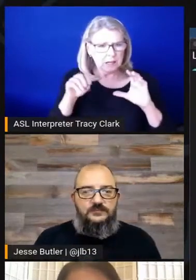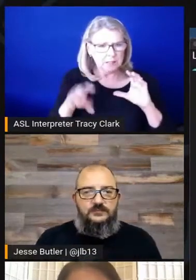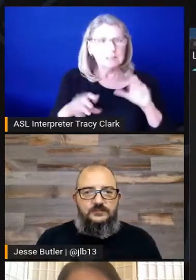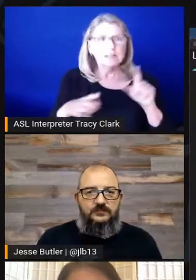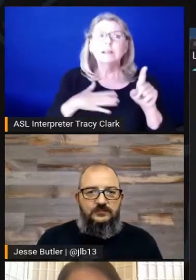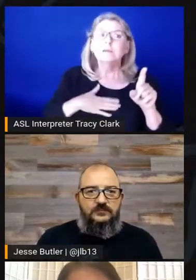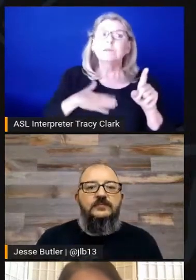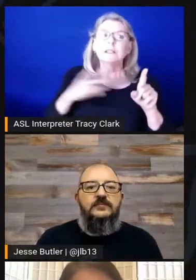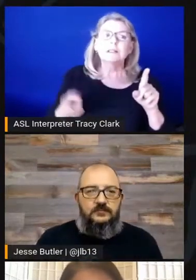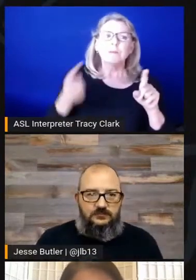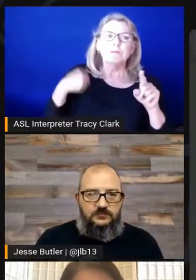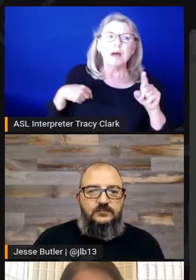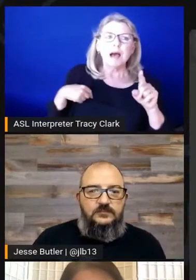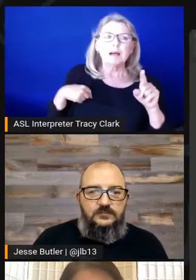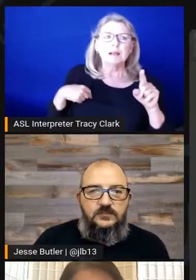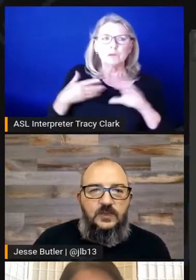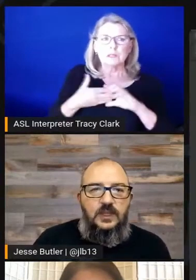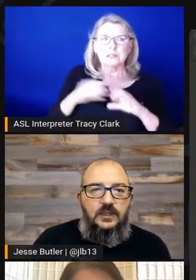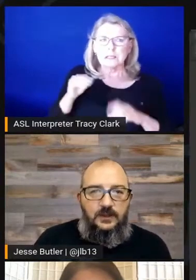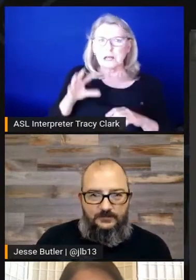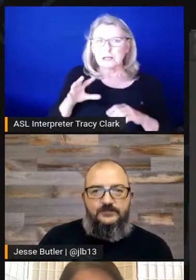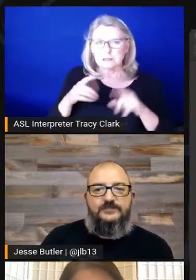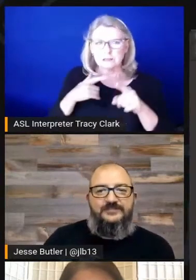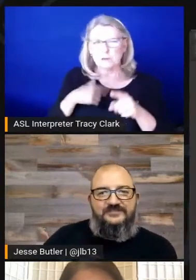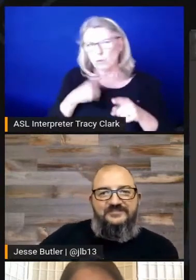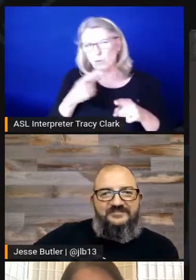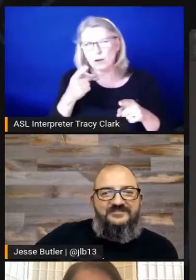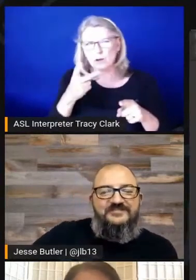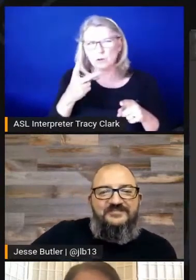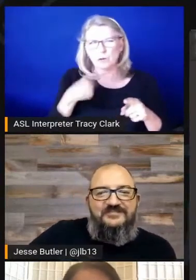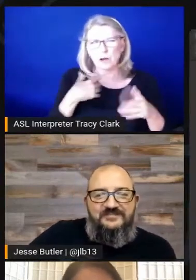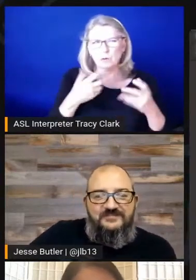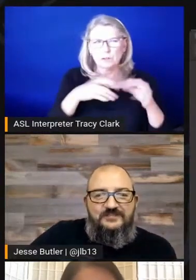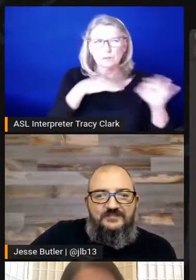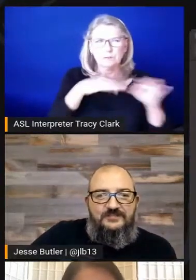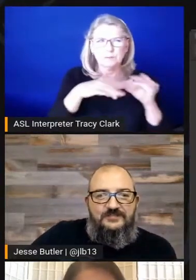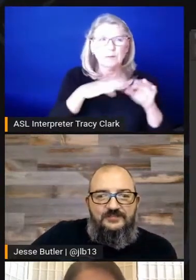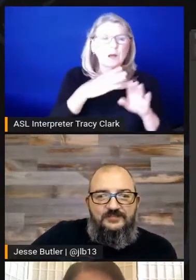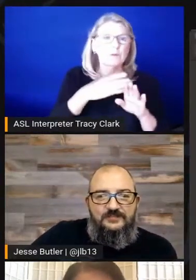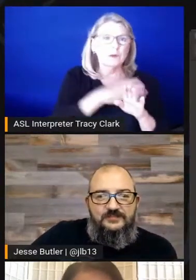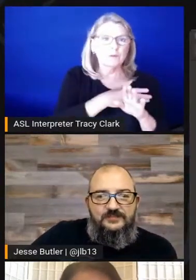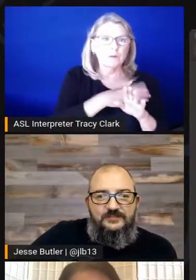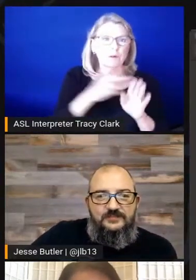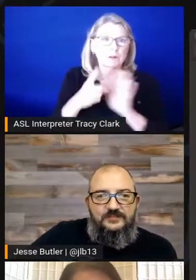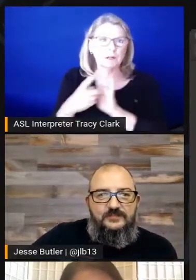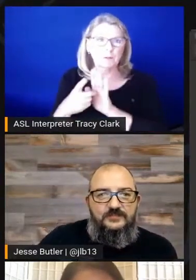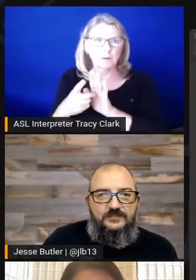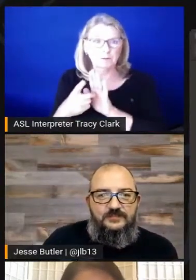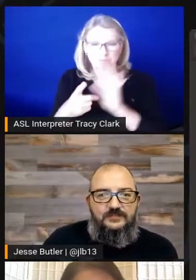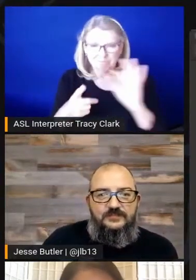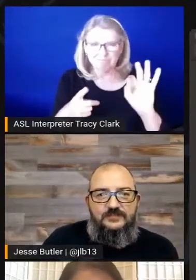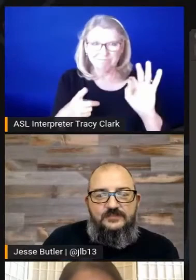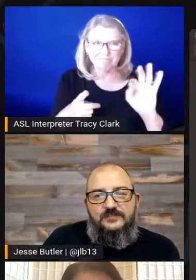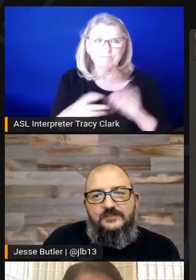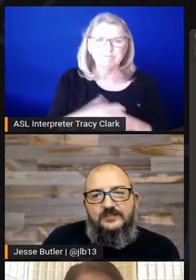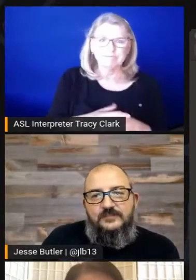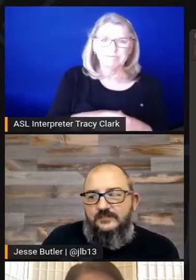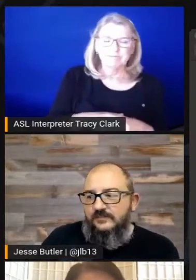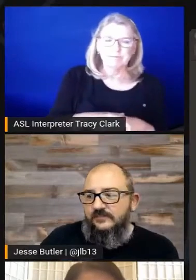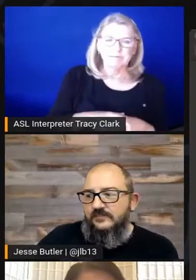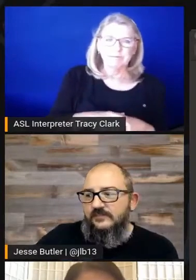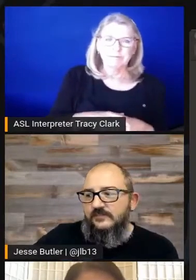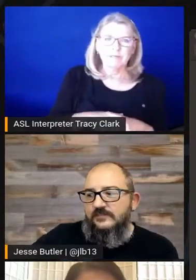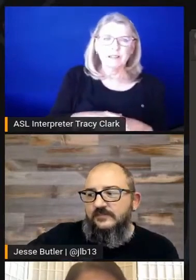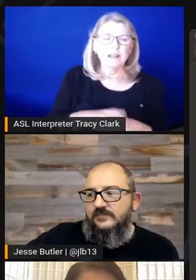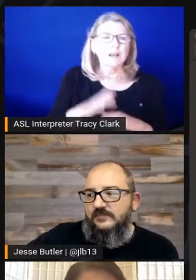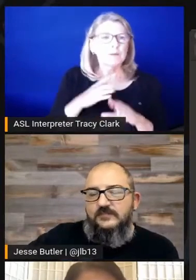slides, I just have a couple that I want to walk through real quick before we get into the actual demo. Okay. Thank you for that. So before we get